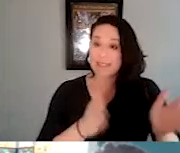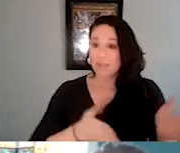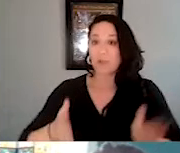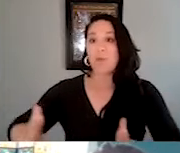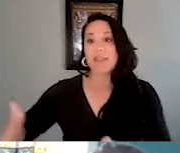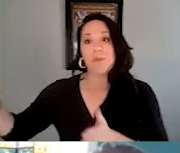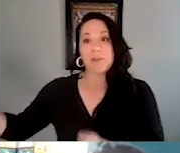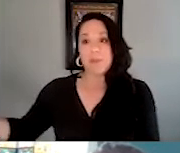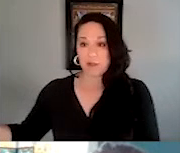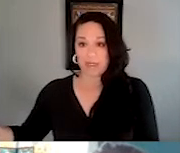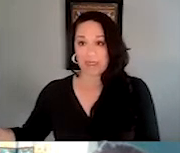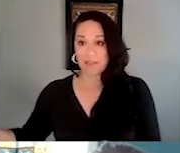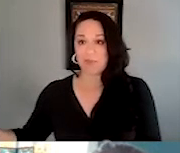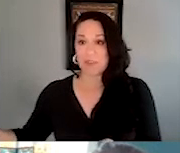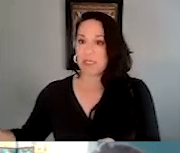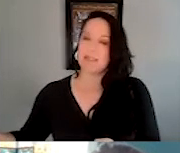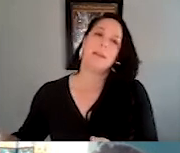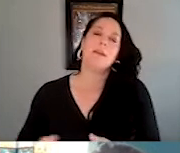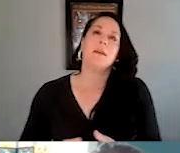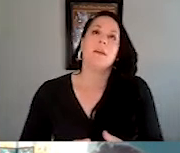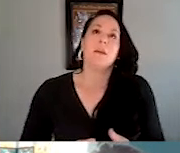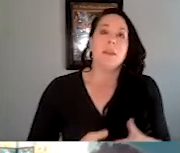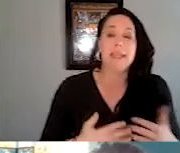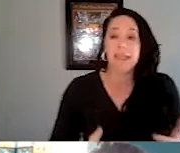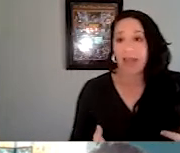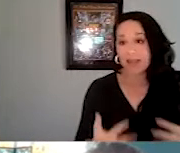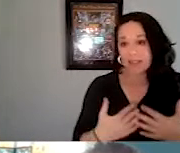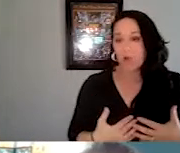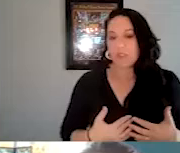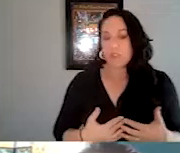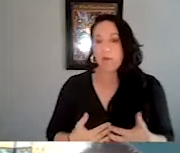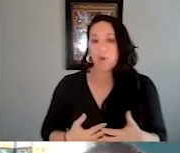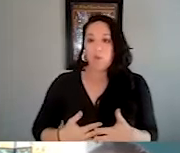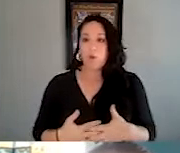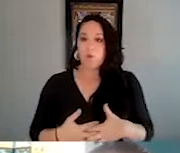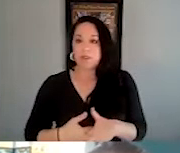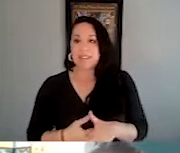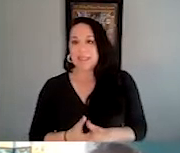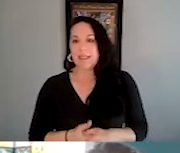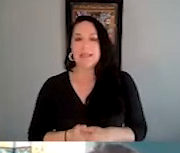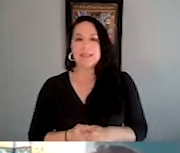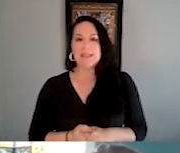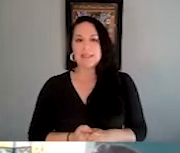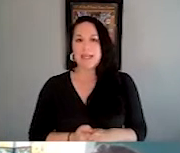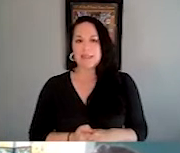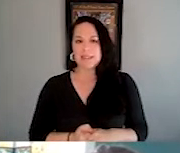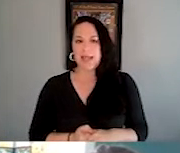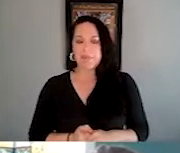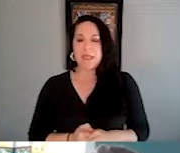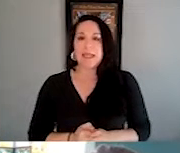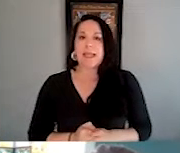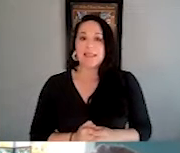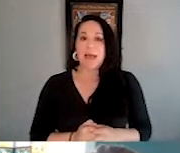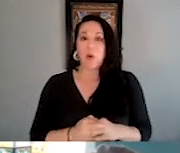see this as multiple ways we could be intervening as preventionists. Thinking back to the coalition I worked for and what we were seeing in Tennessee at